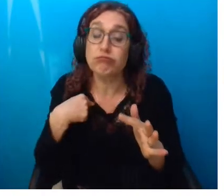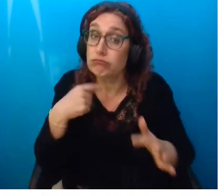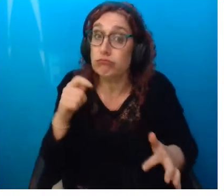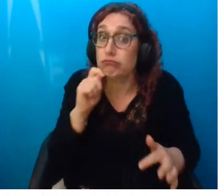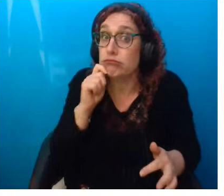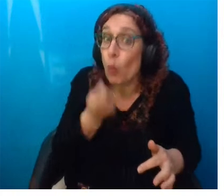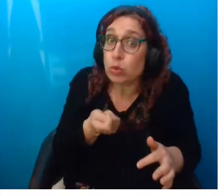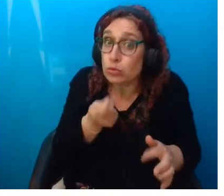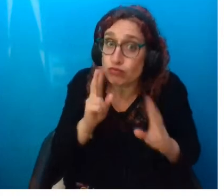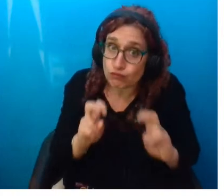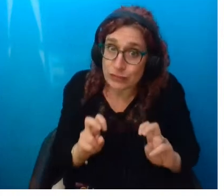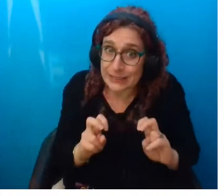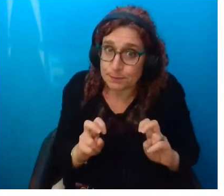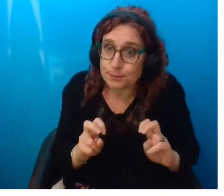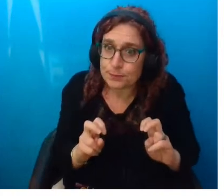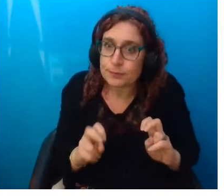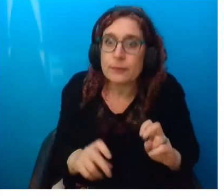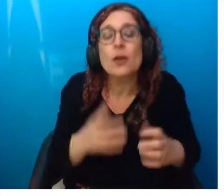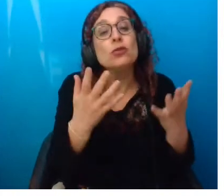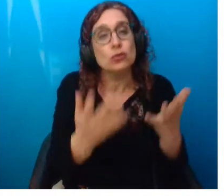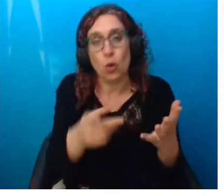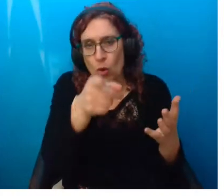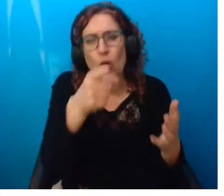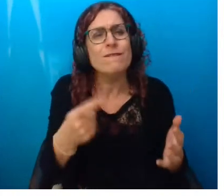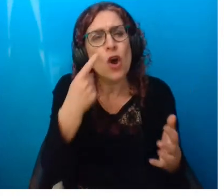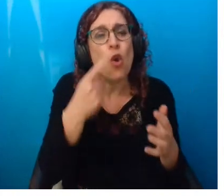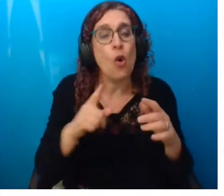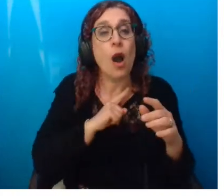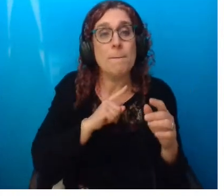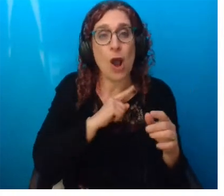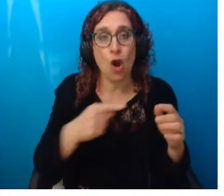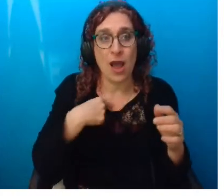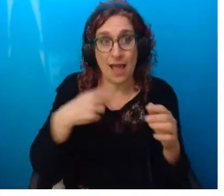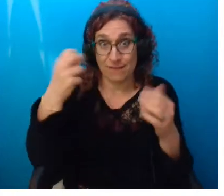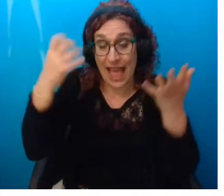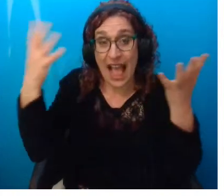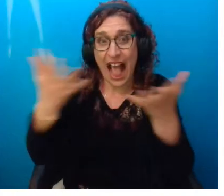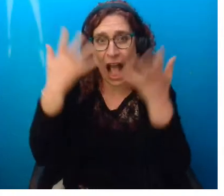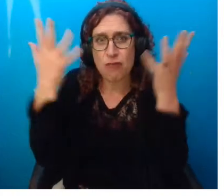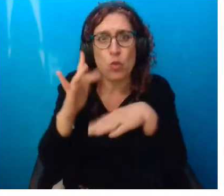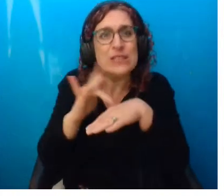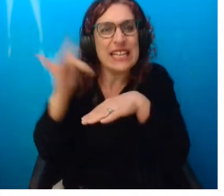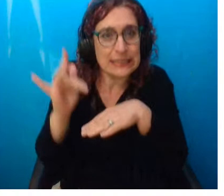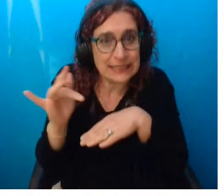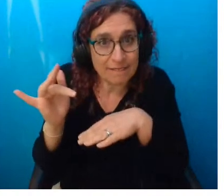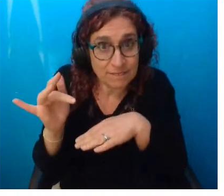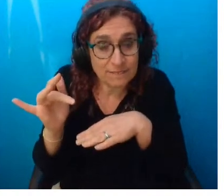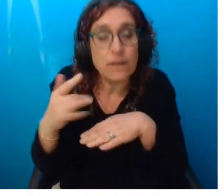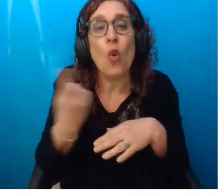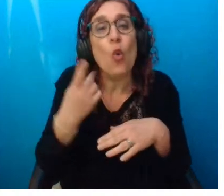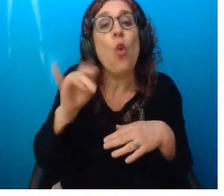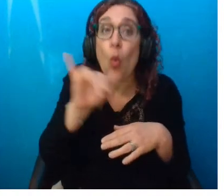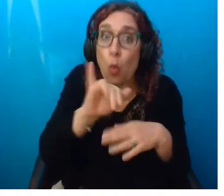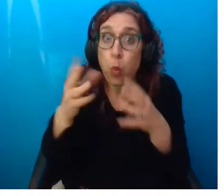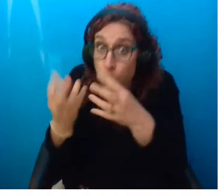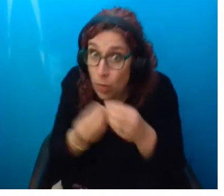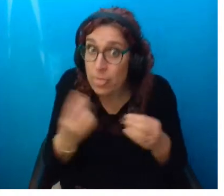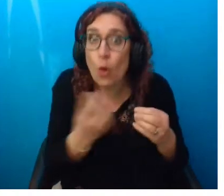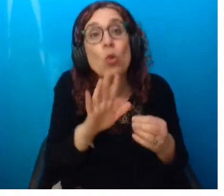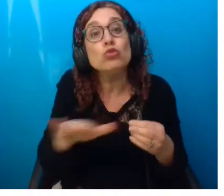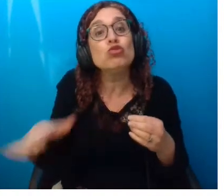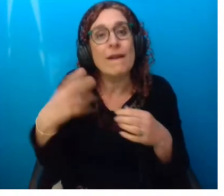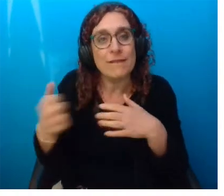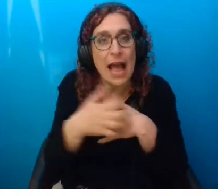Because actually, if you look for sensitization to aeroallergens in children with eczema, the vast